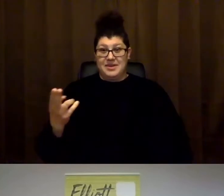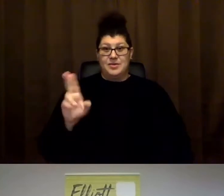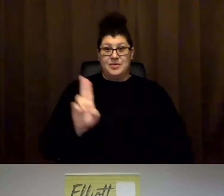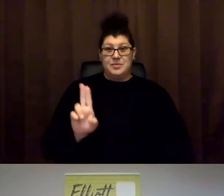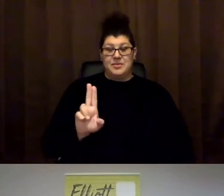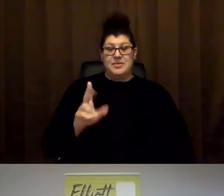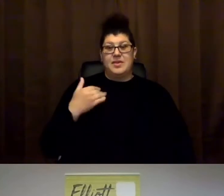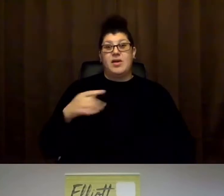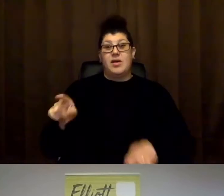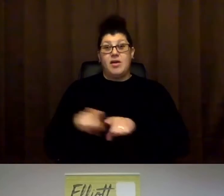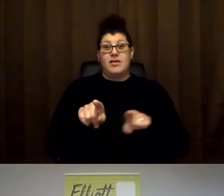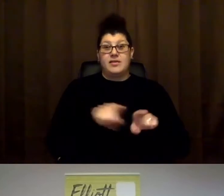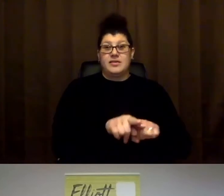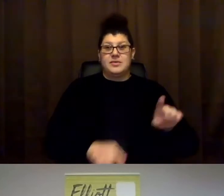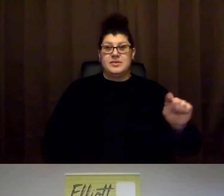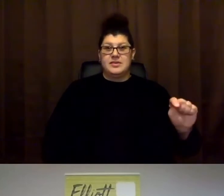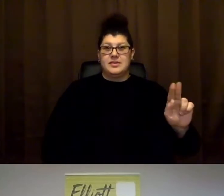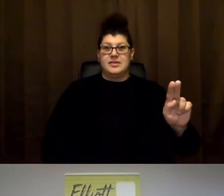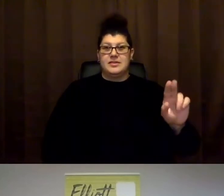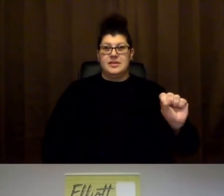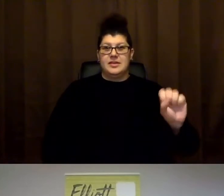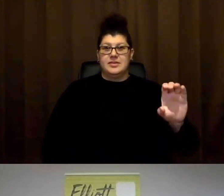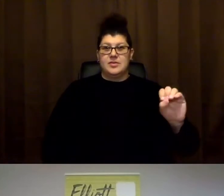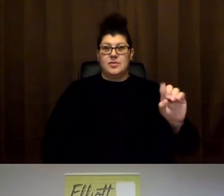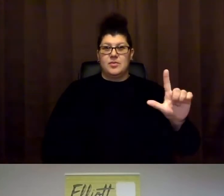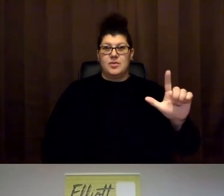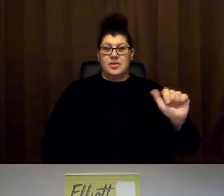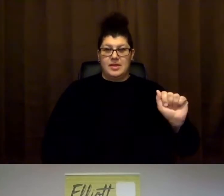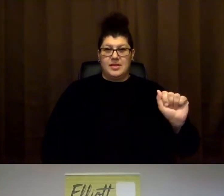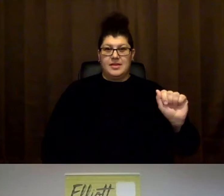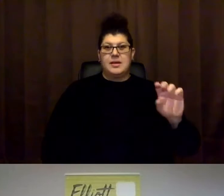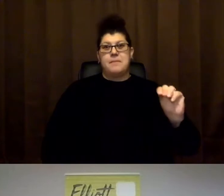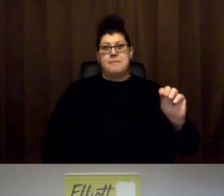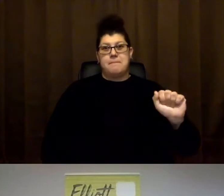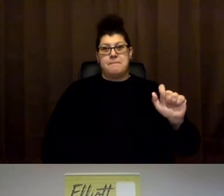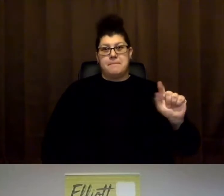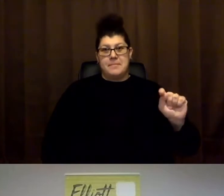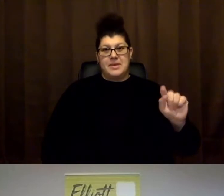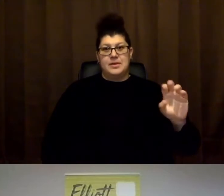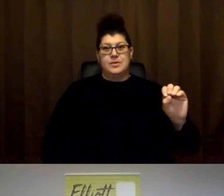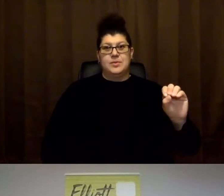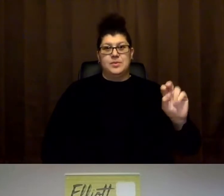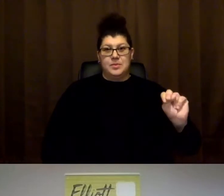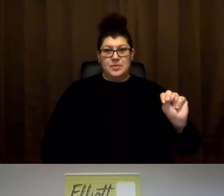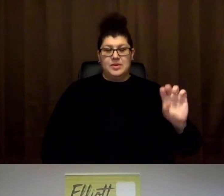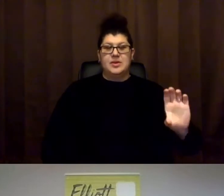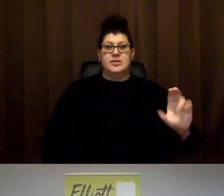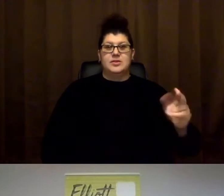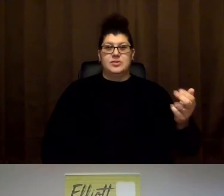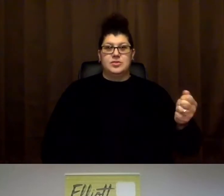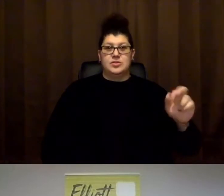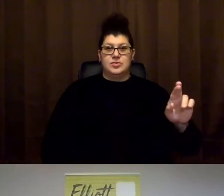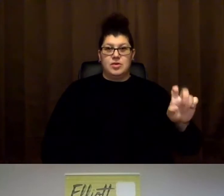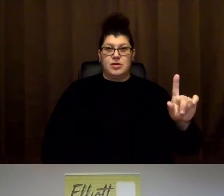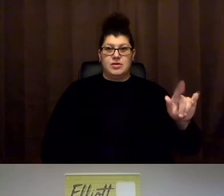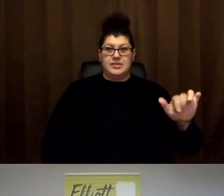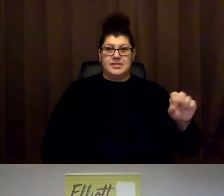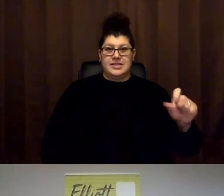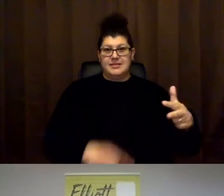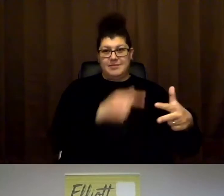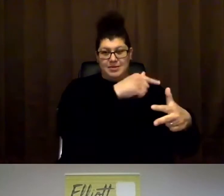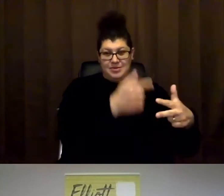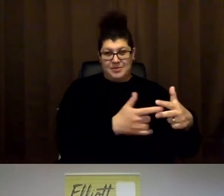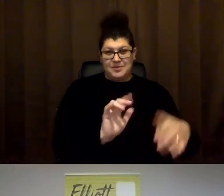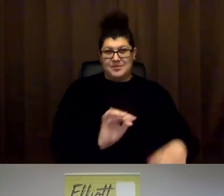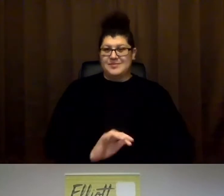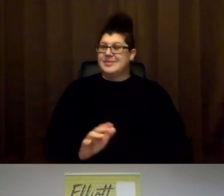the Tuscola area, as well as services in Mattoon and Charleston. We provide mental health counseling to, just